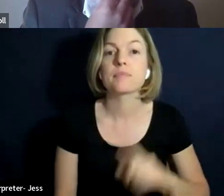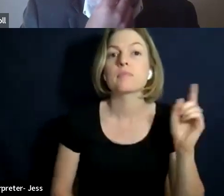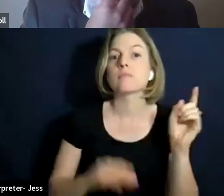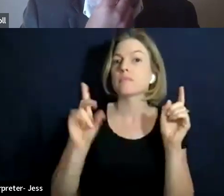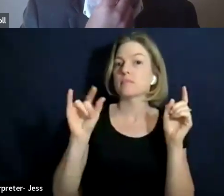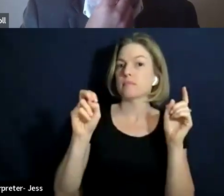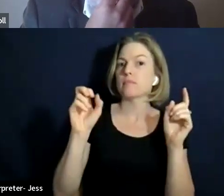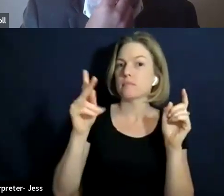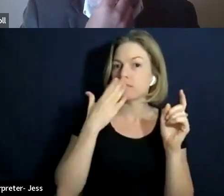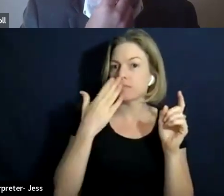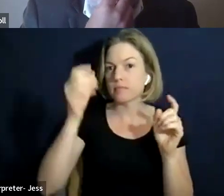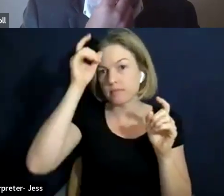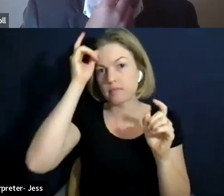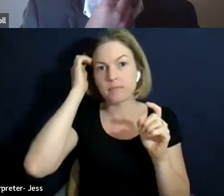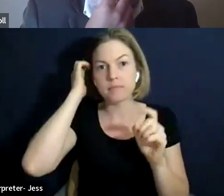problem.